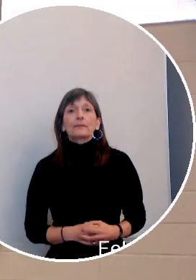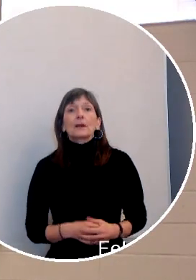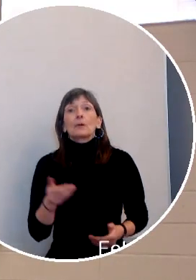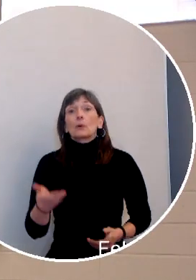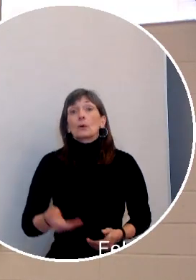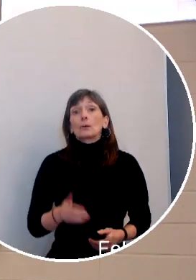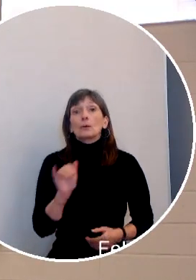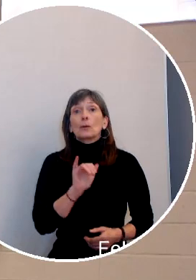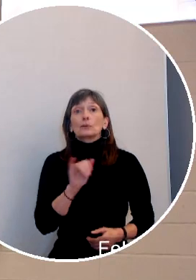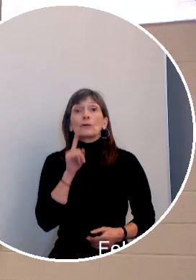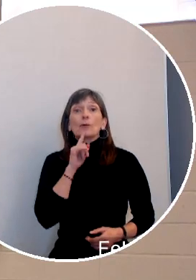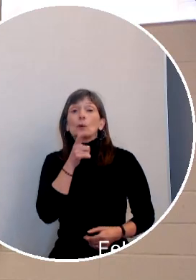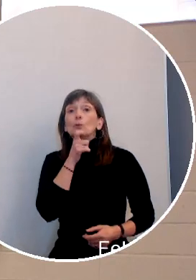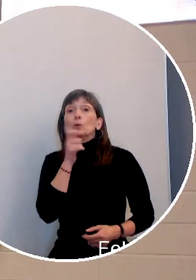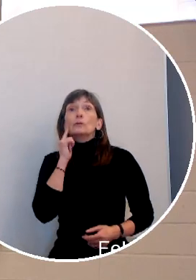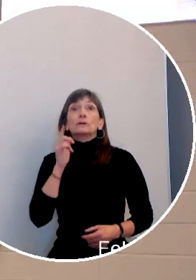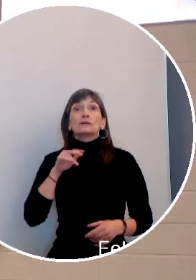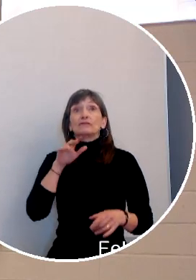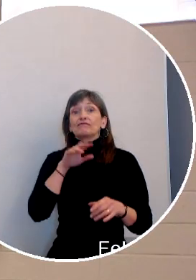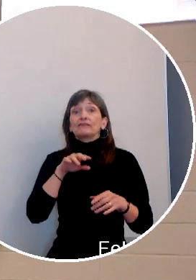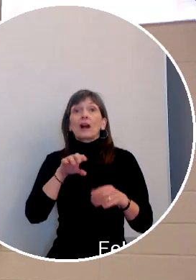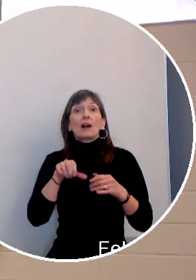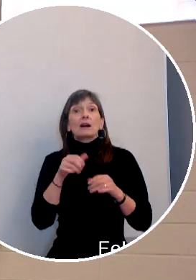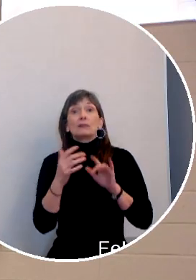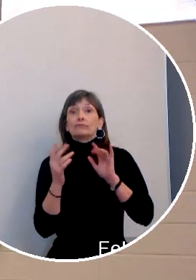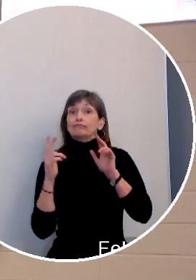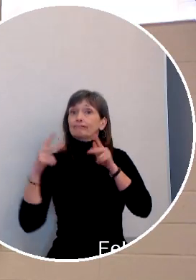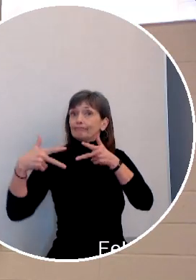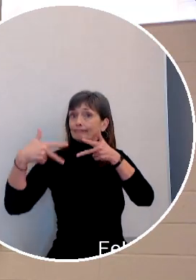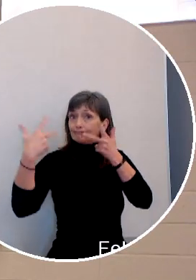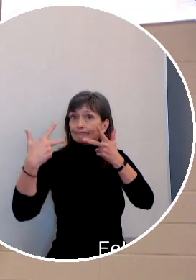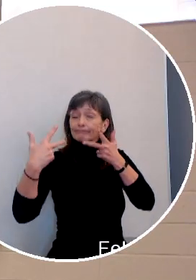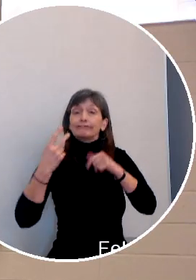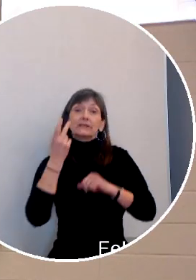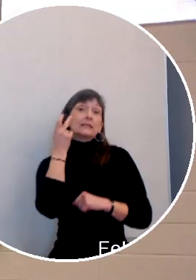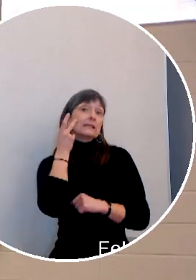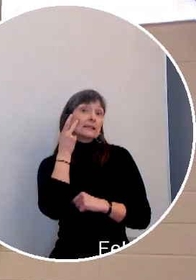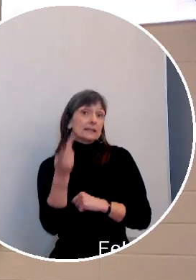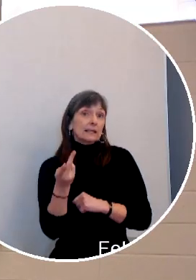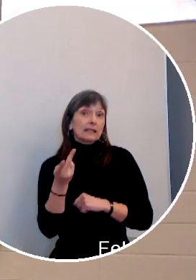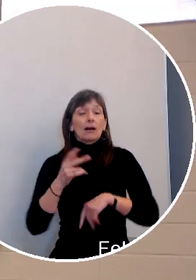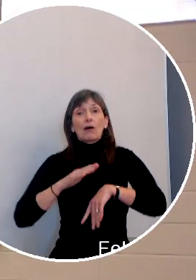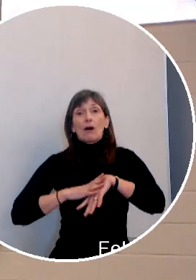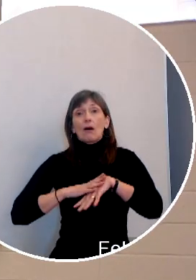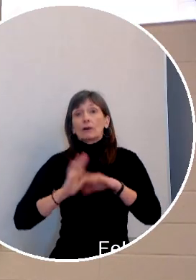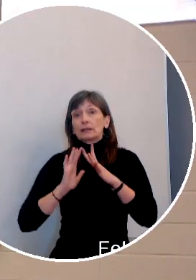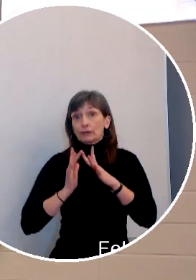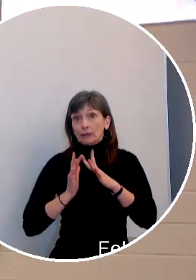today. We also welcome those from across the province that are tuning in through our IT feed.